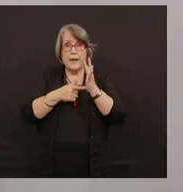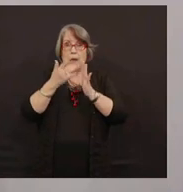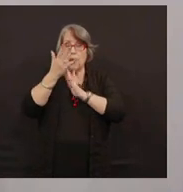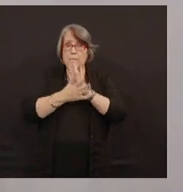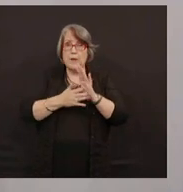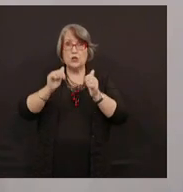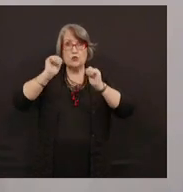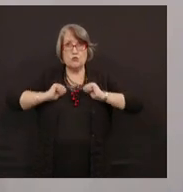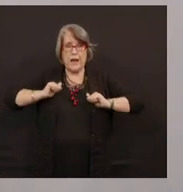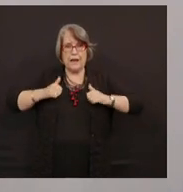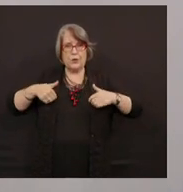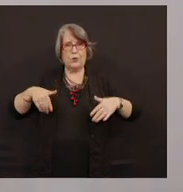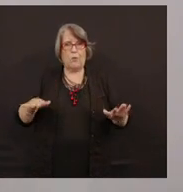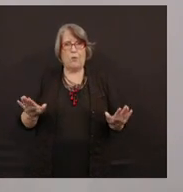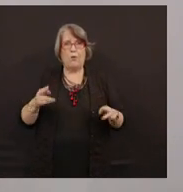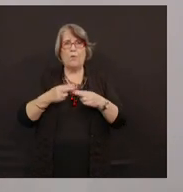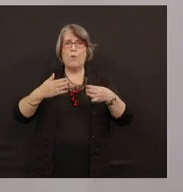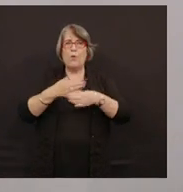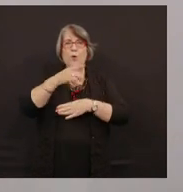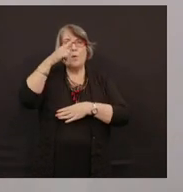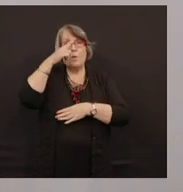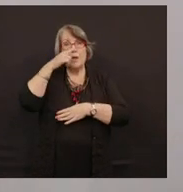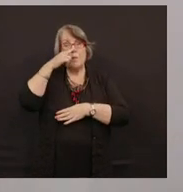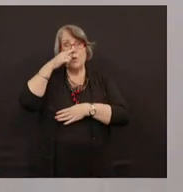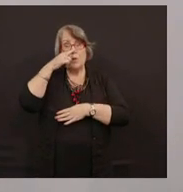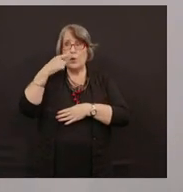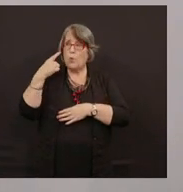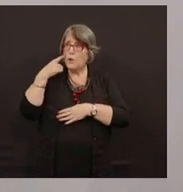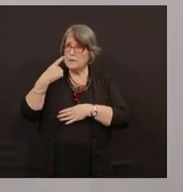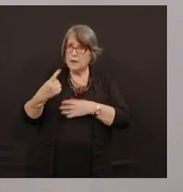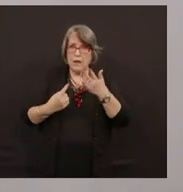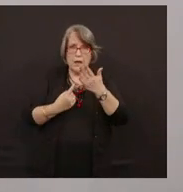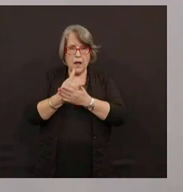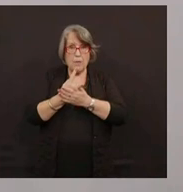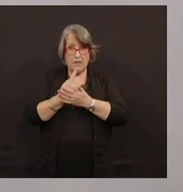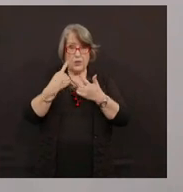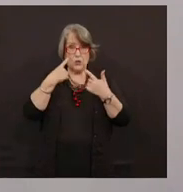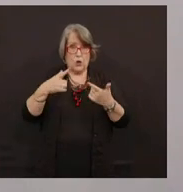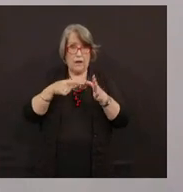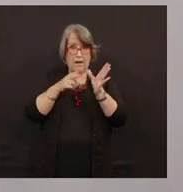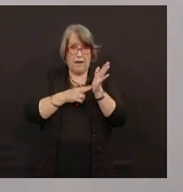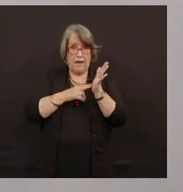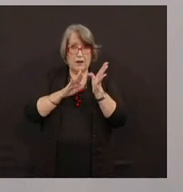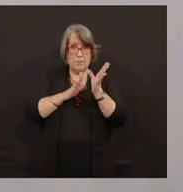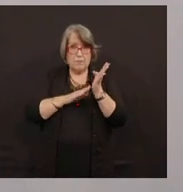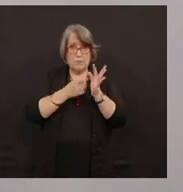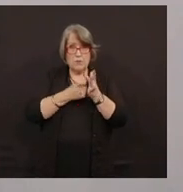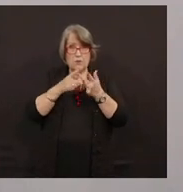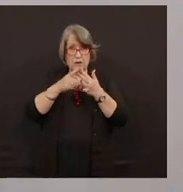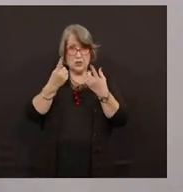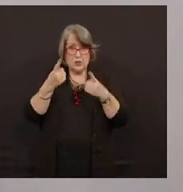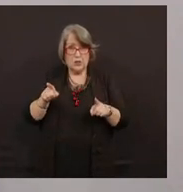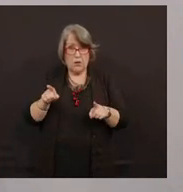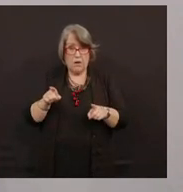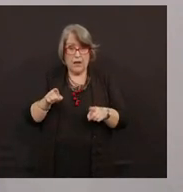lot of training for workers. And so we've seen things happen that are really exemplified by Anne-Marie's death, where